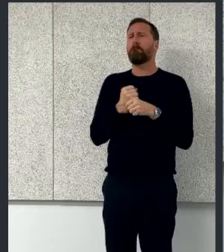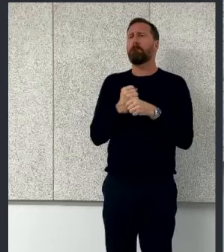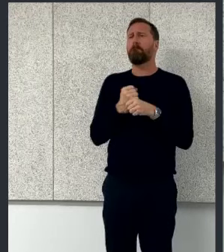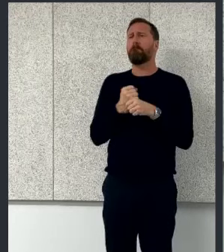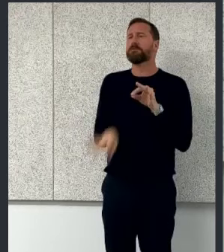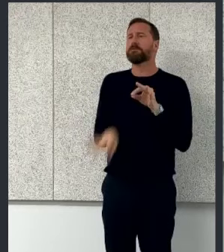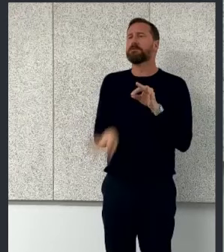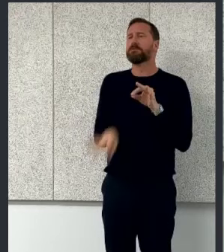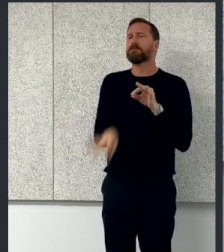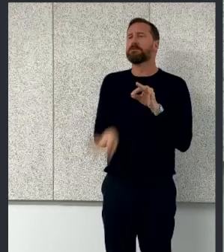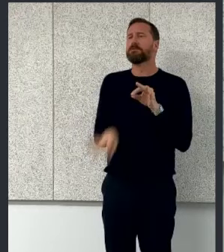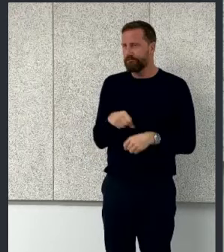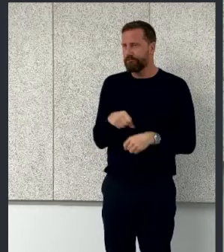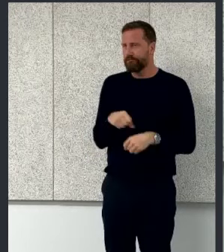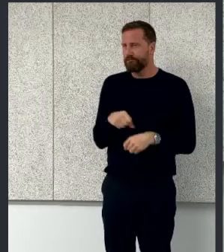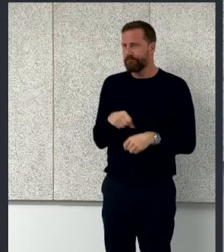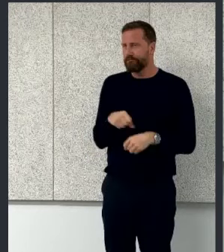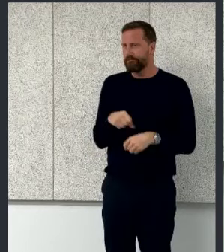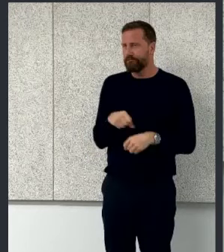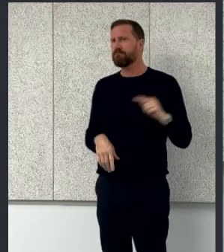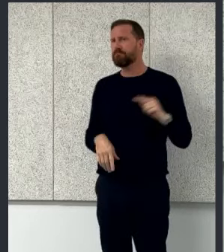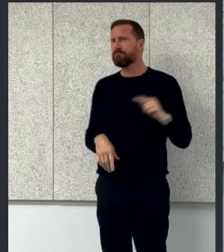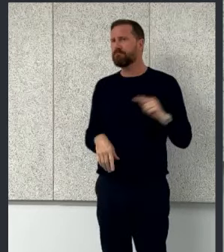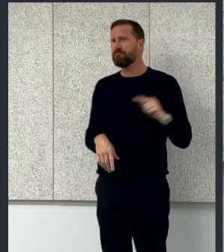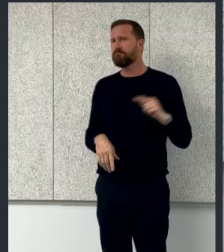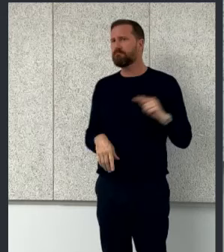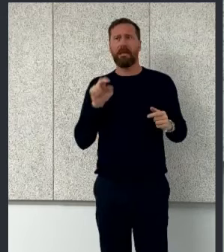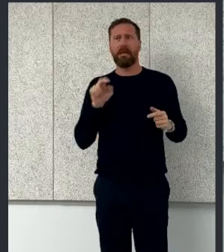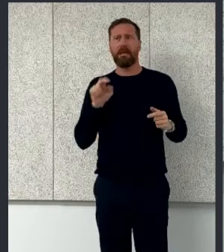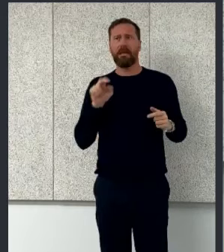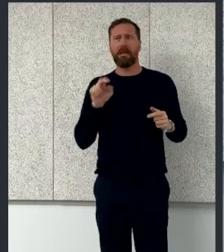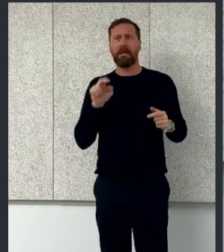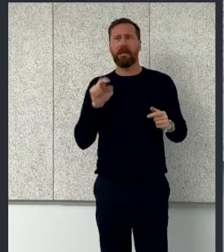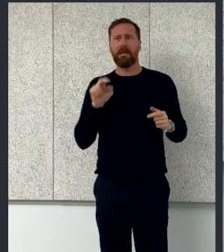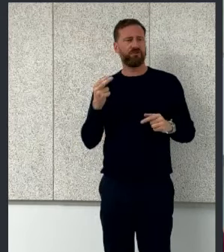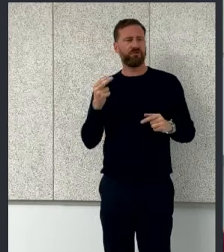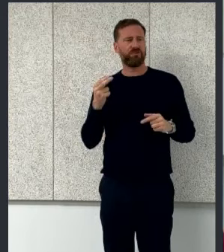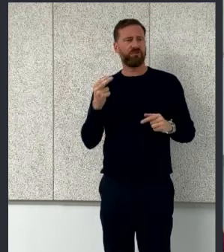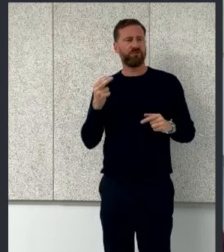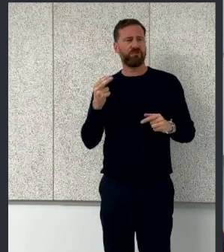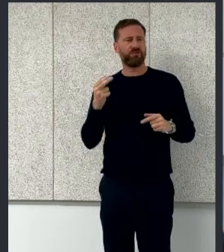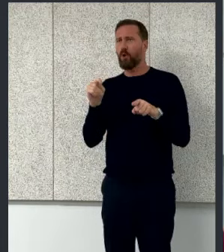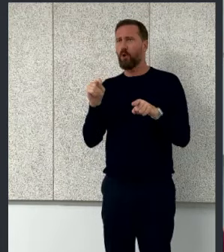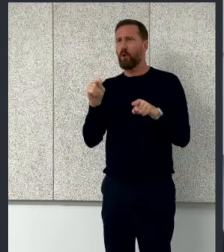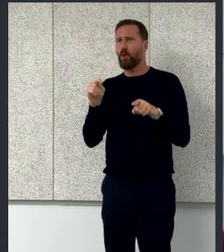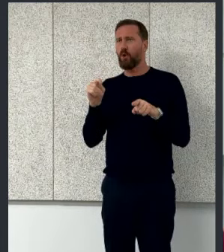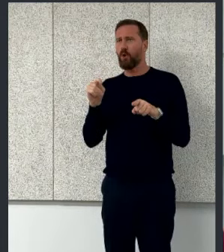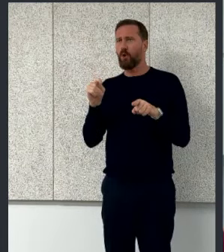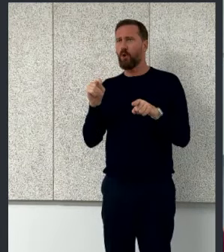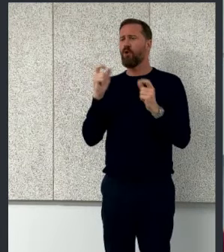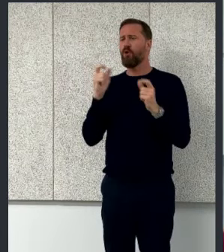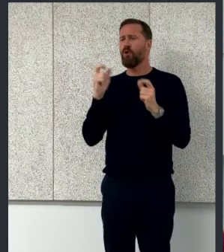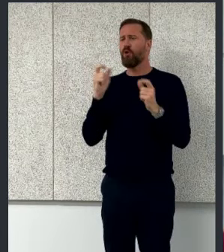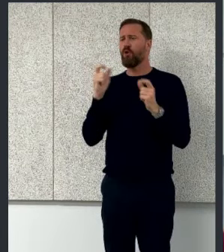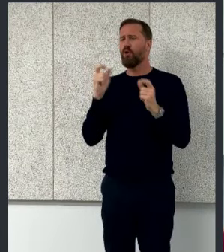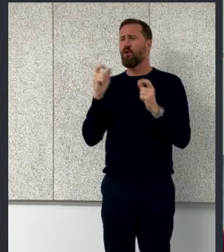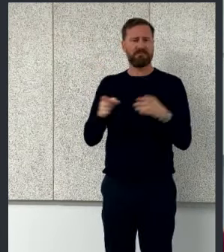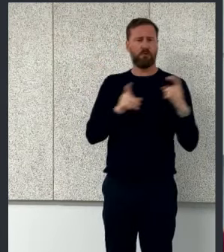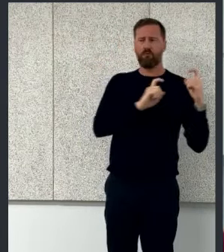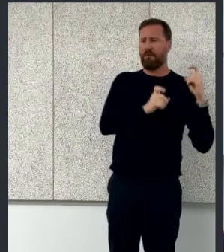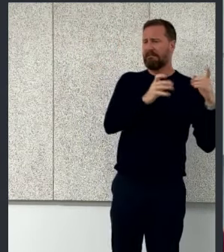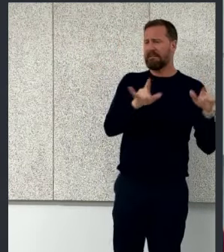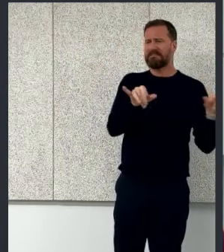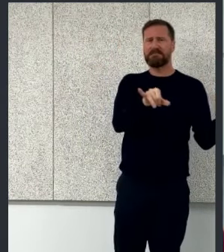and Gilman and Schubert have been talking too about, we have such an overlap of grantees. Mm. We're a national funder, they're not,